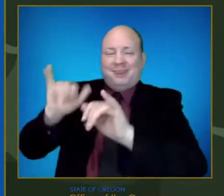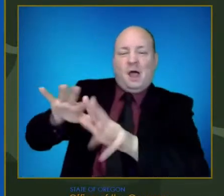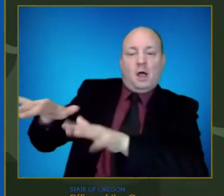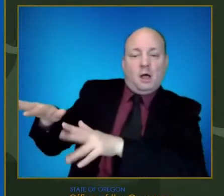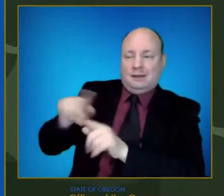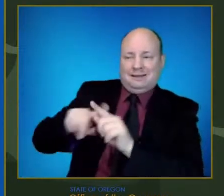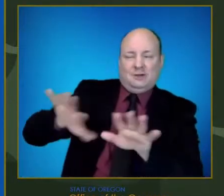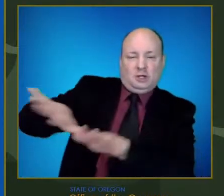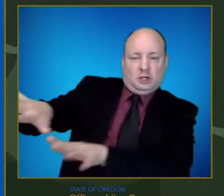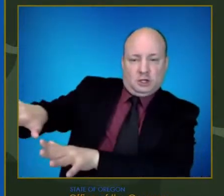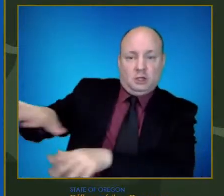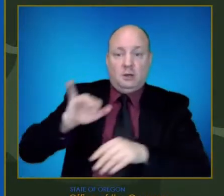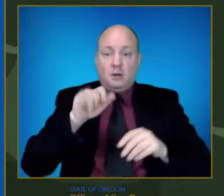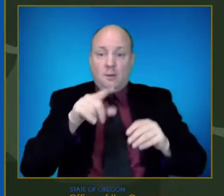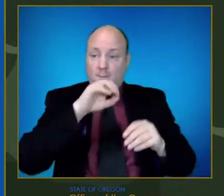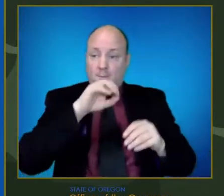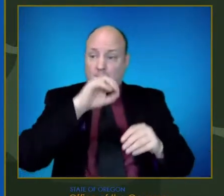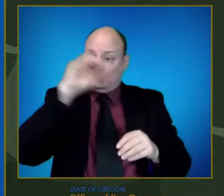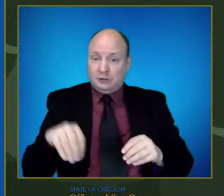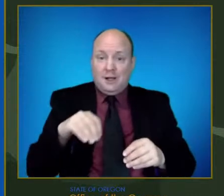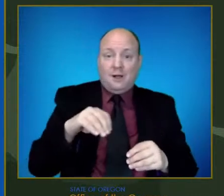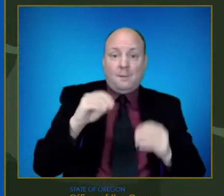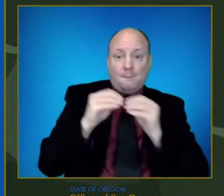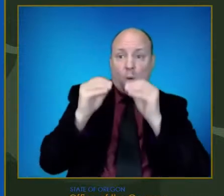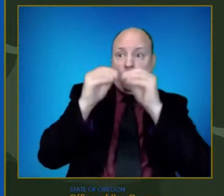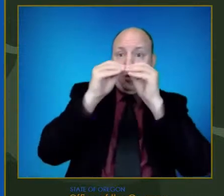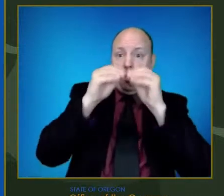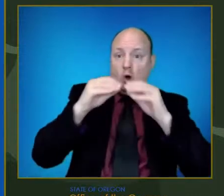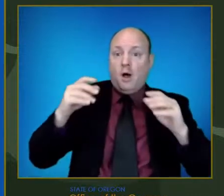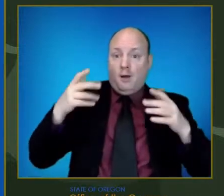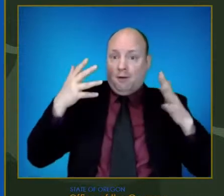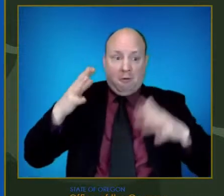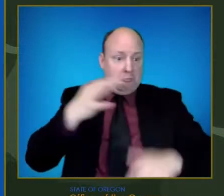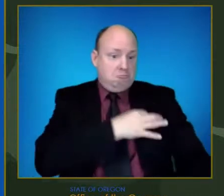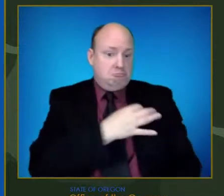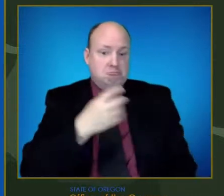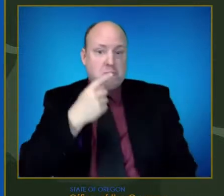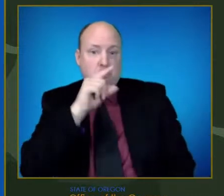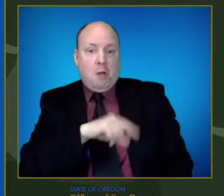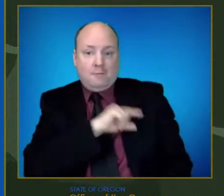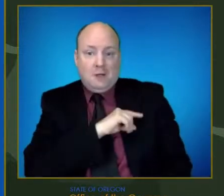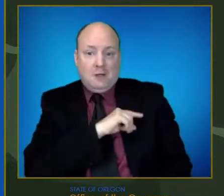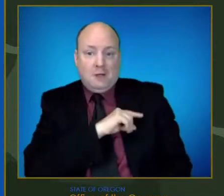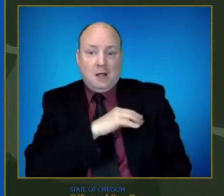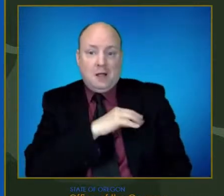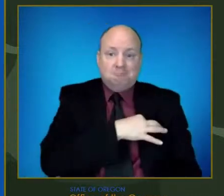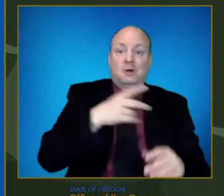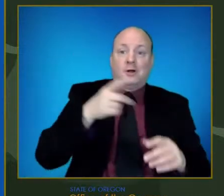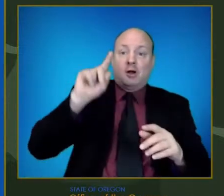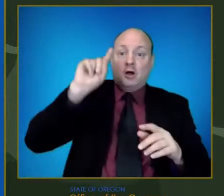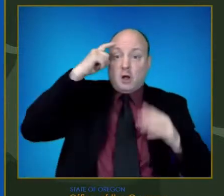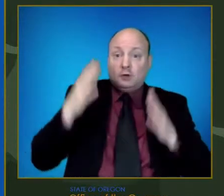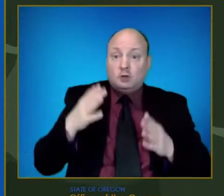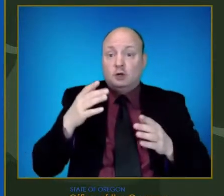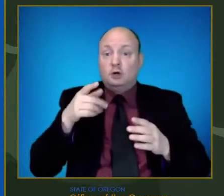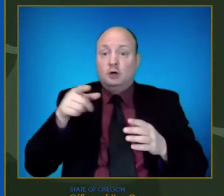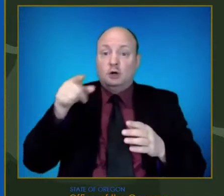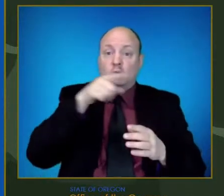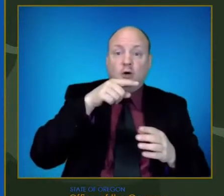getting relatively high, but we still want to maintain a focus on people who are more at risk of getting the disease and more at risk